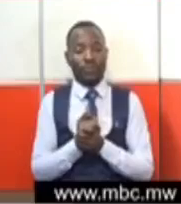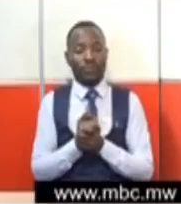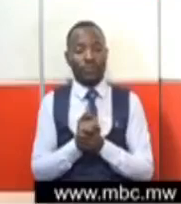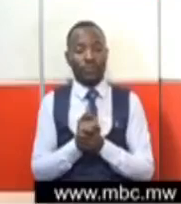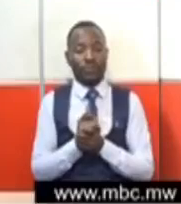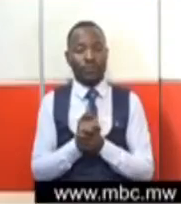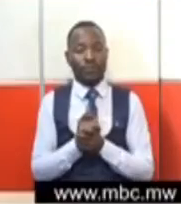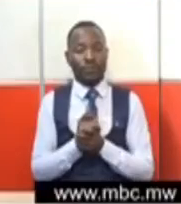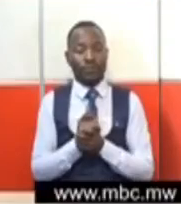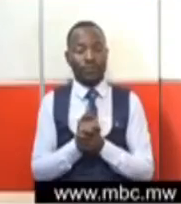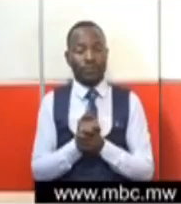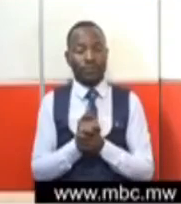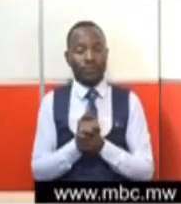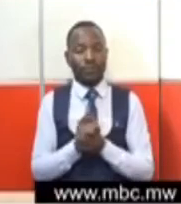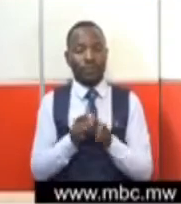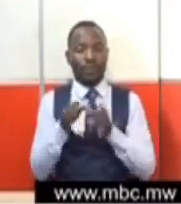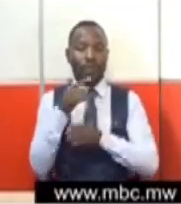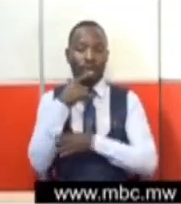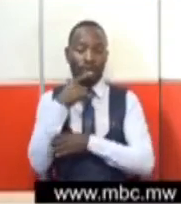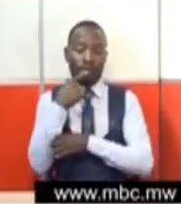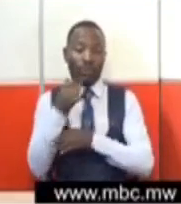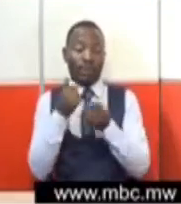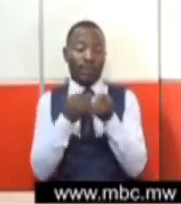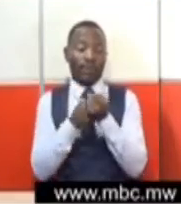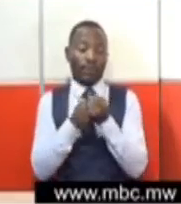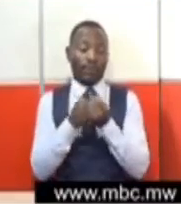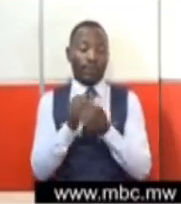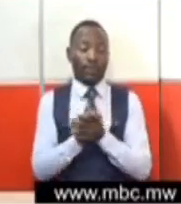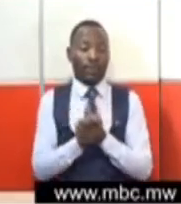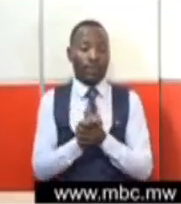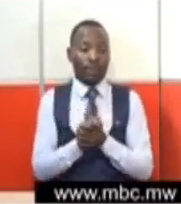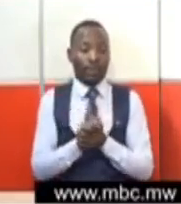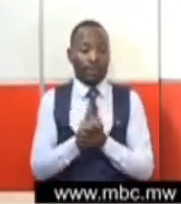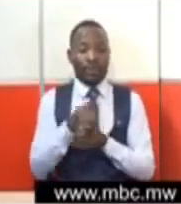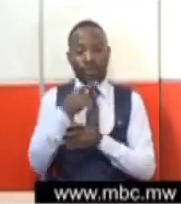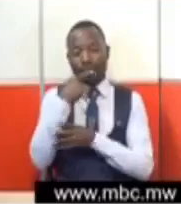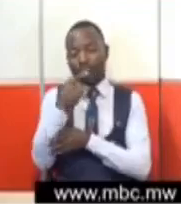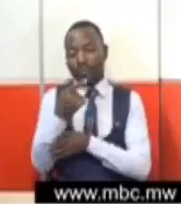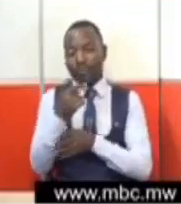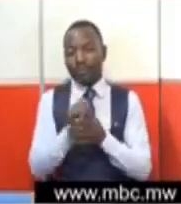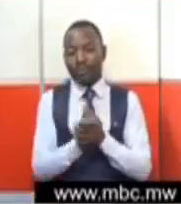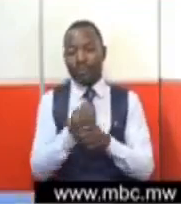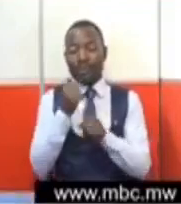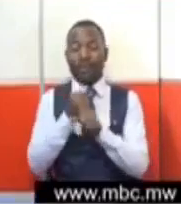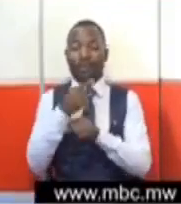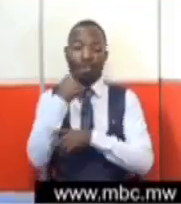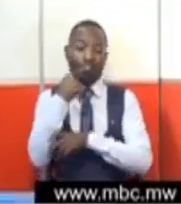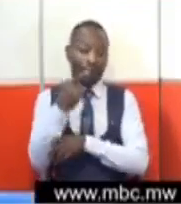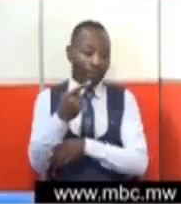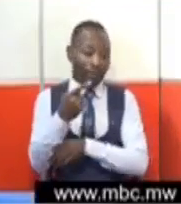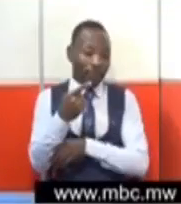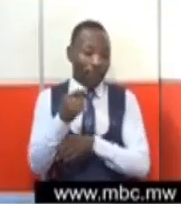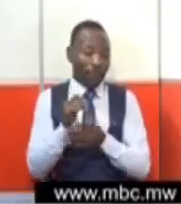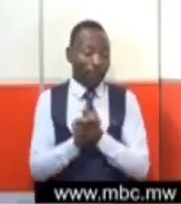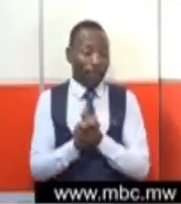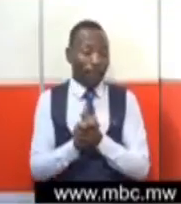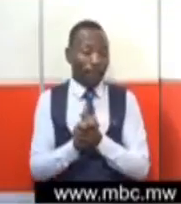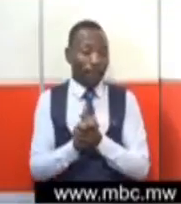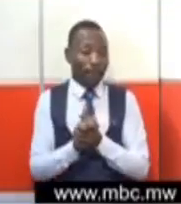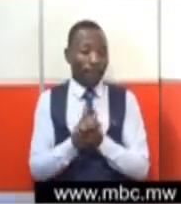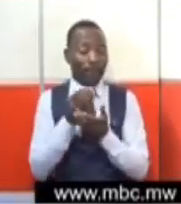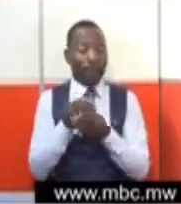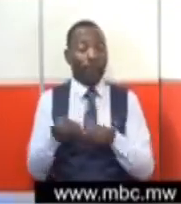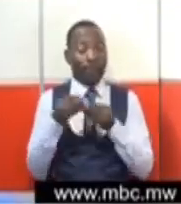Nkandawire. As one of supporting agricultural mechanization and improving agricultural productivity, the government through AGCOM has been